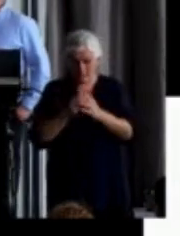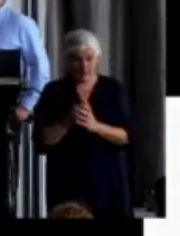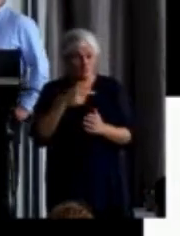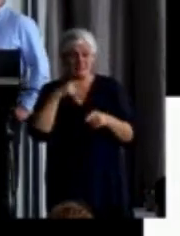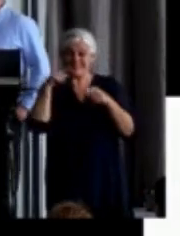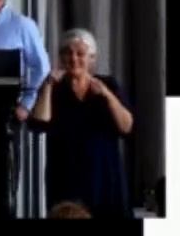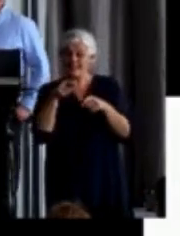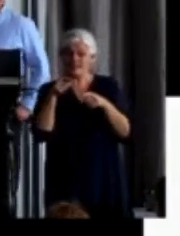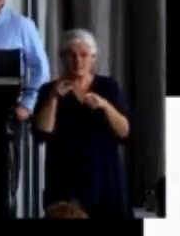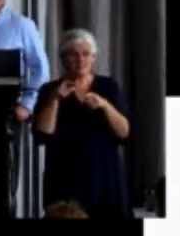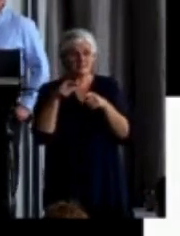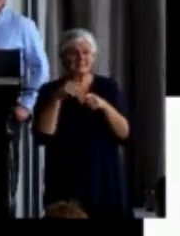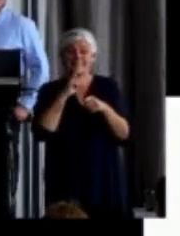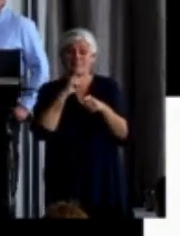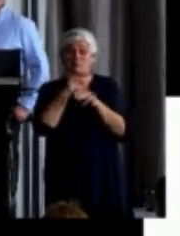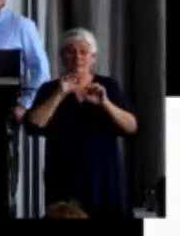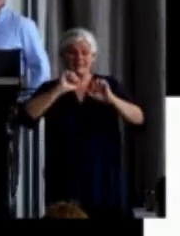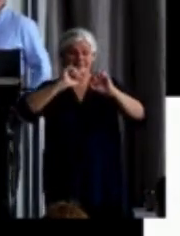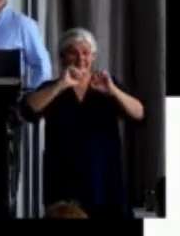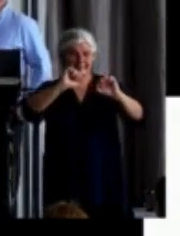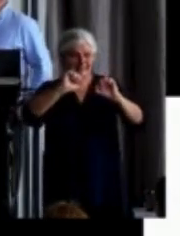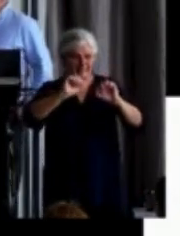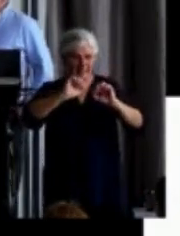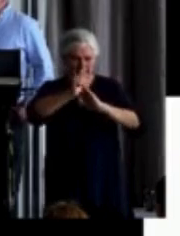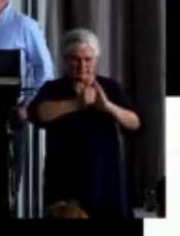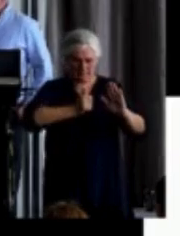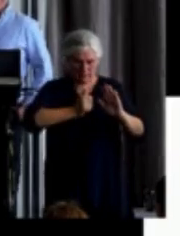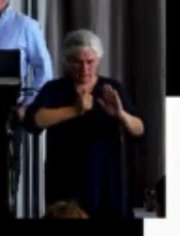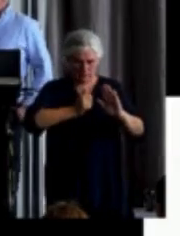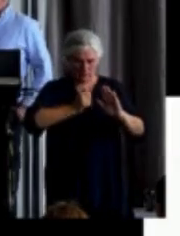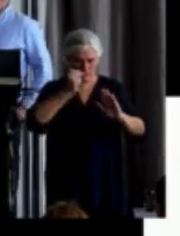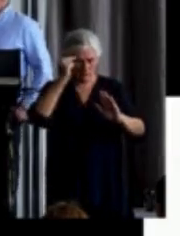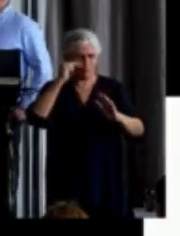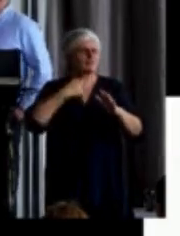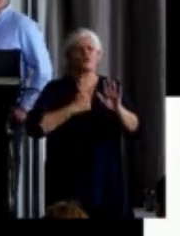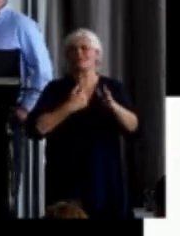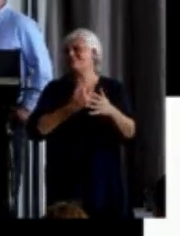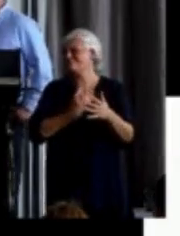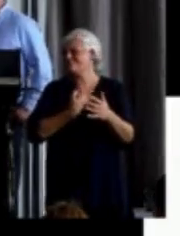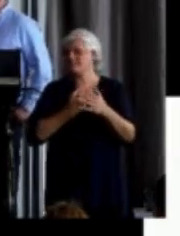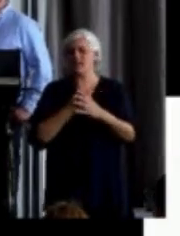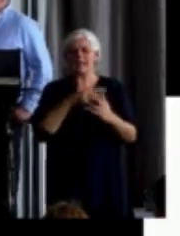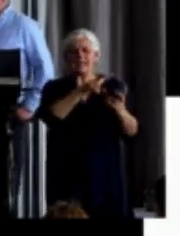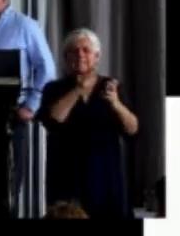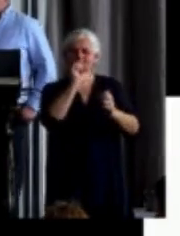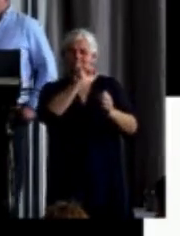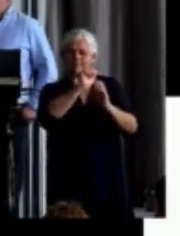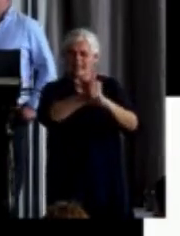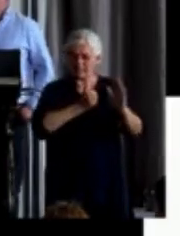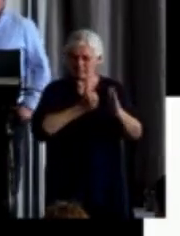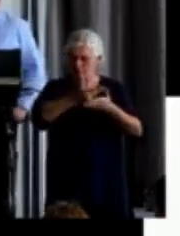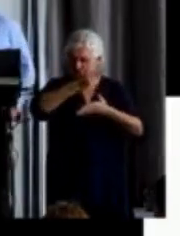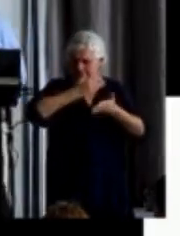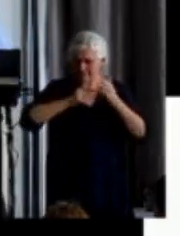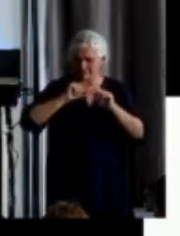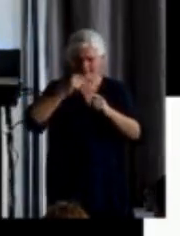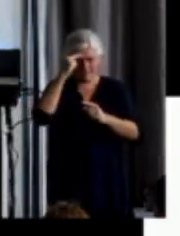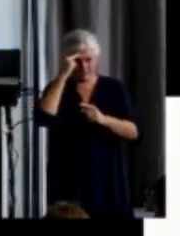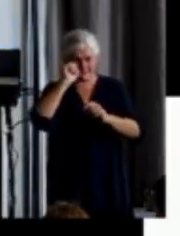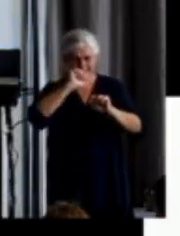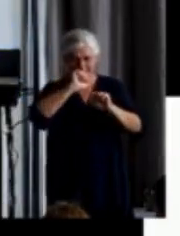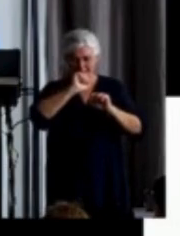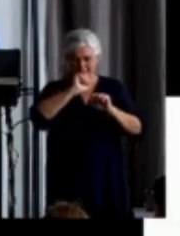Essentially, that is hearing people's experiences, understanding those experiences, and putting them into